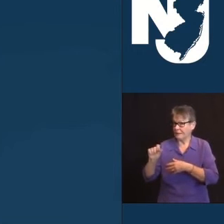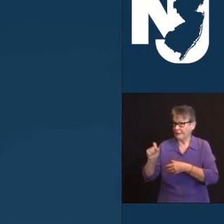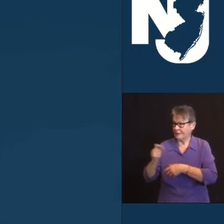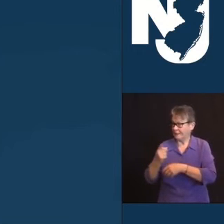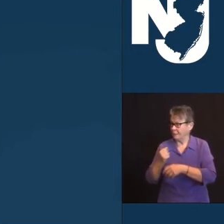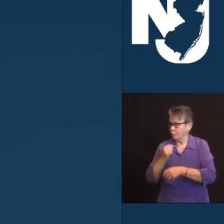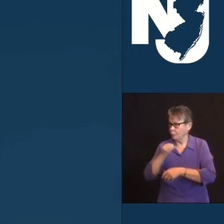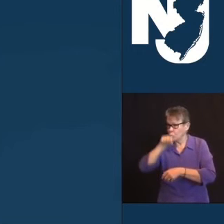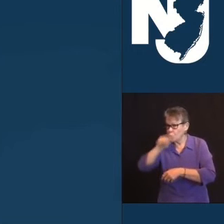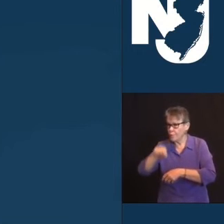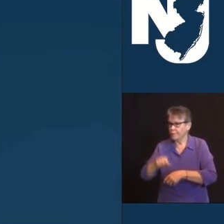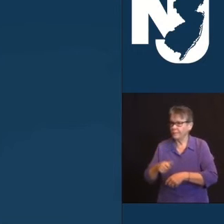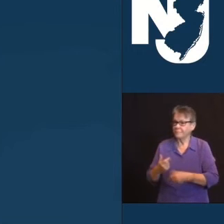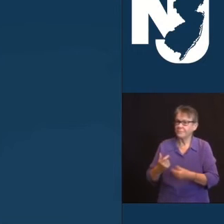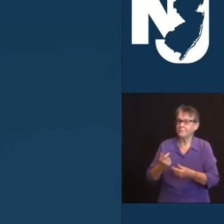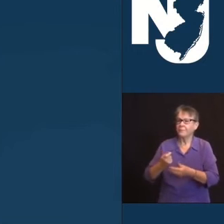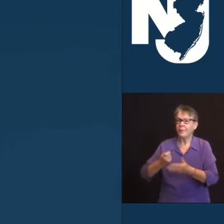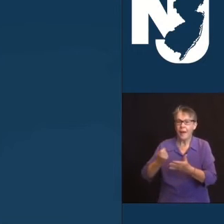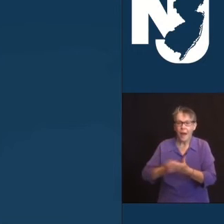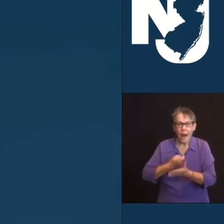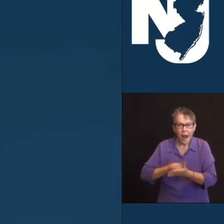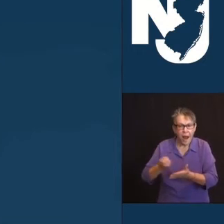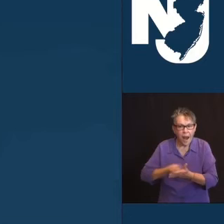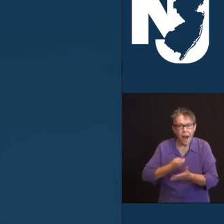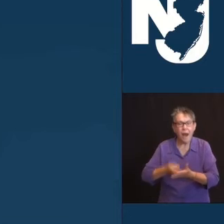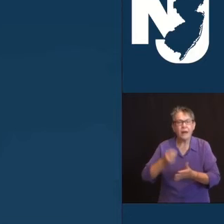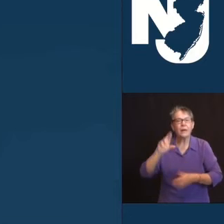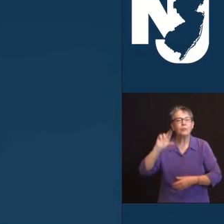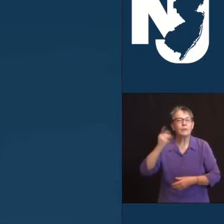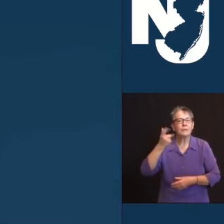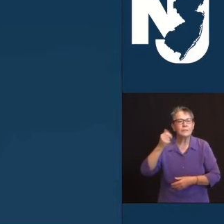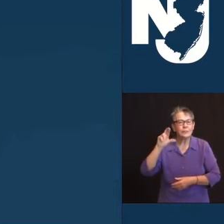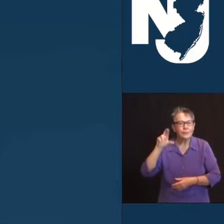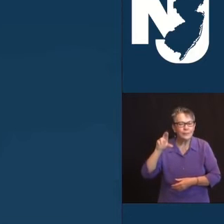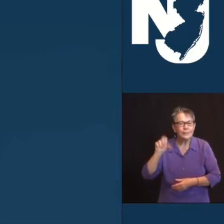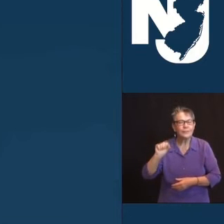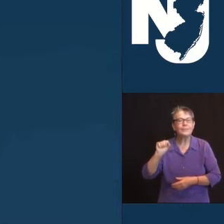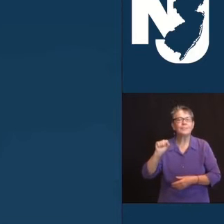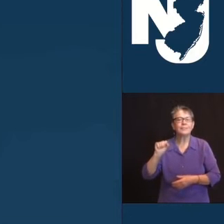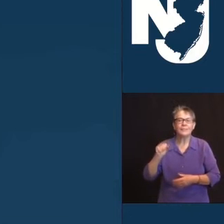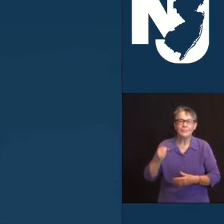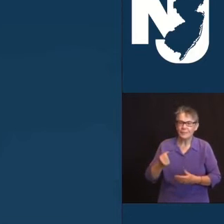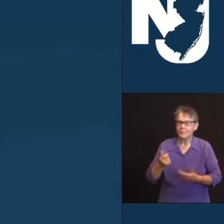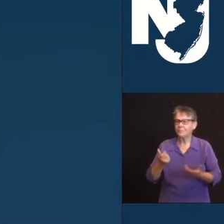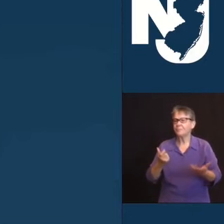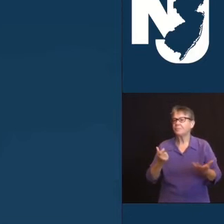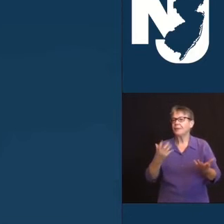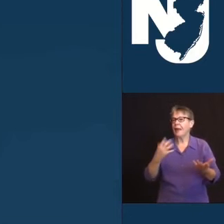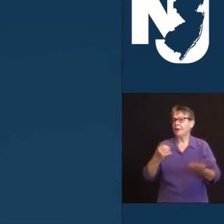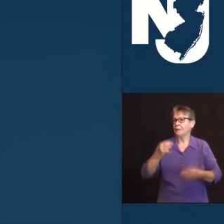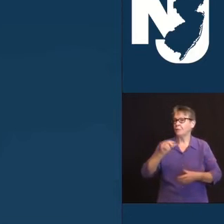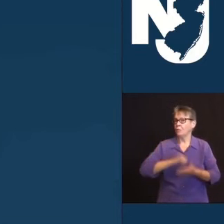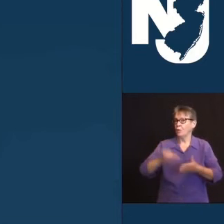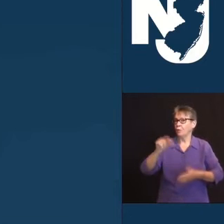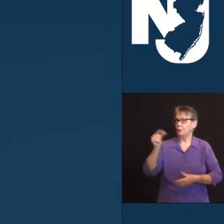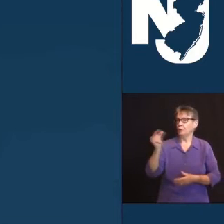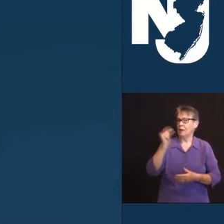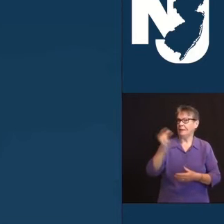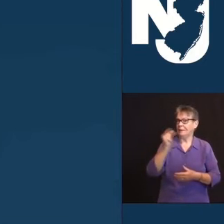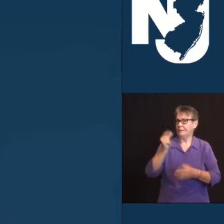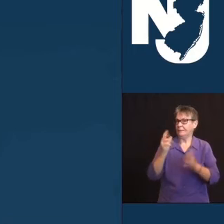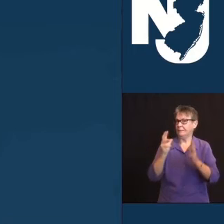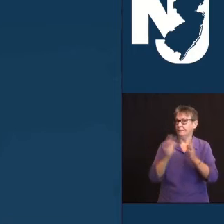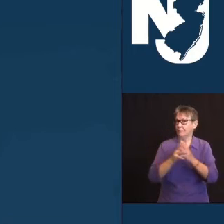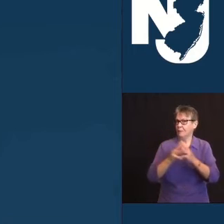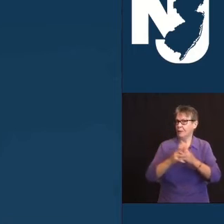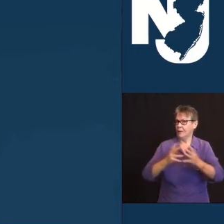think maybe the biggest upset of the NFL season, 17-12, and Manchester United Football Club, and they came back to beat